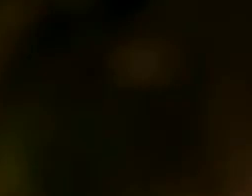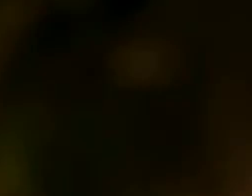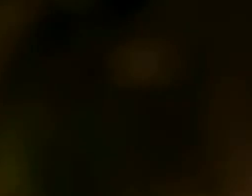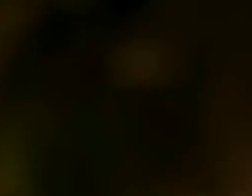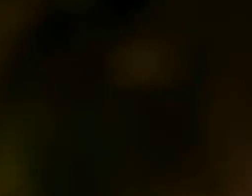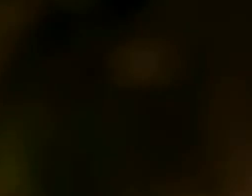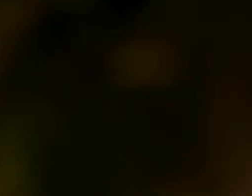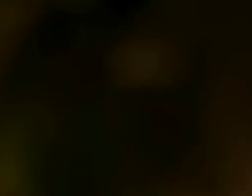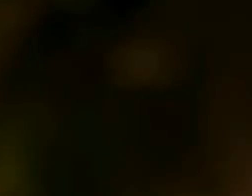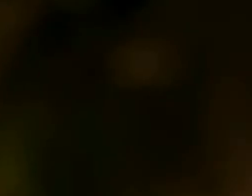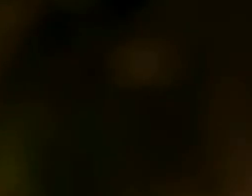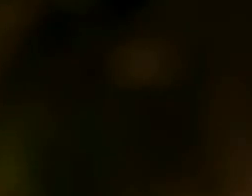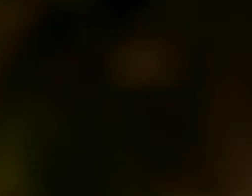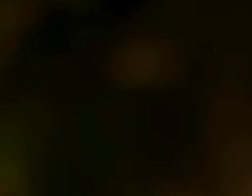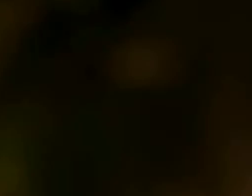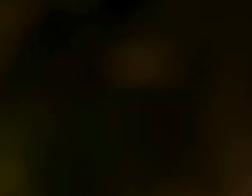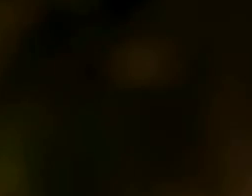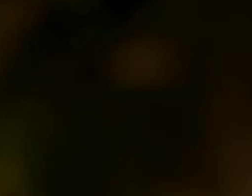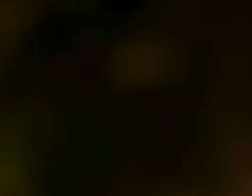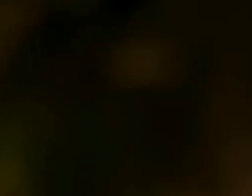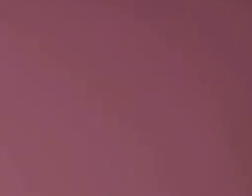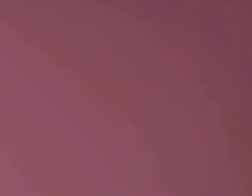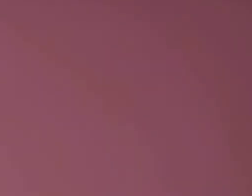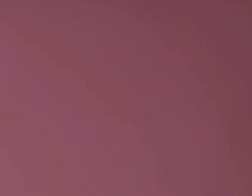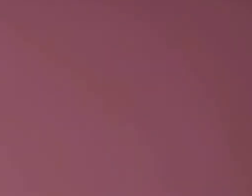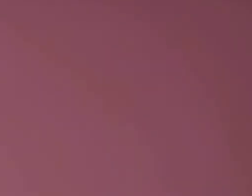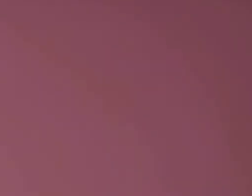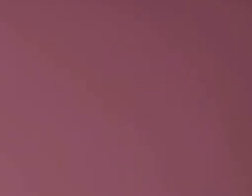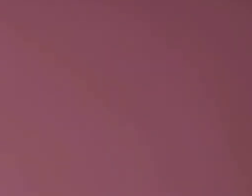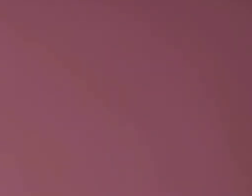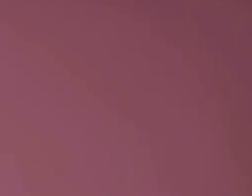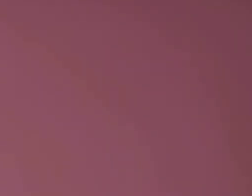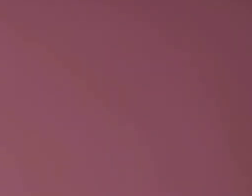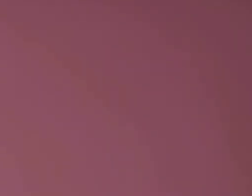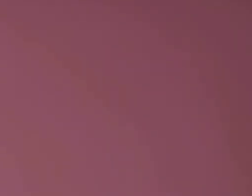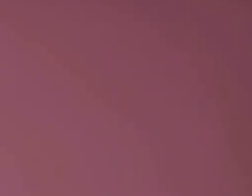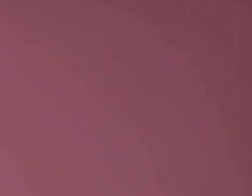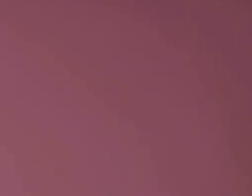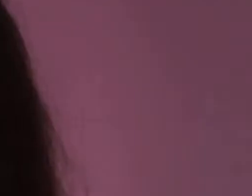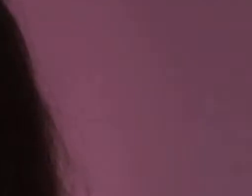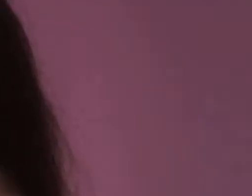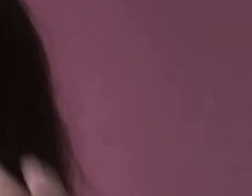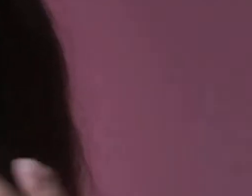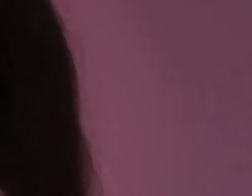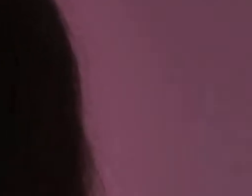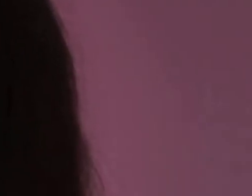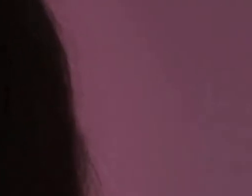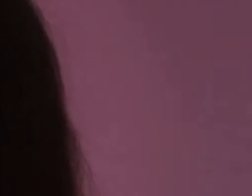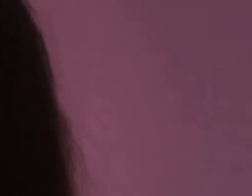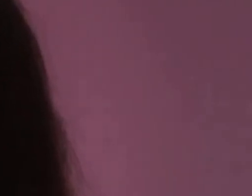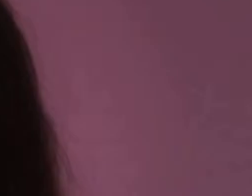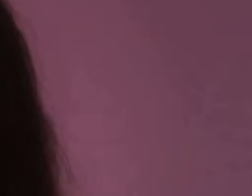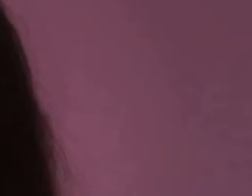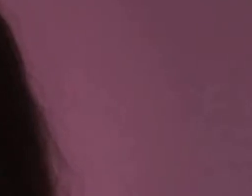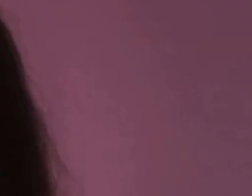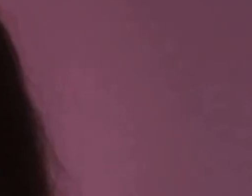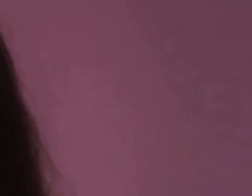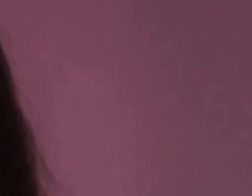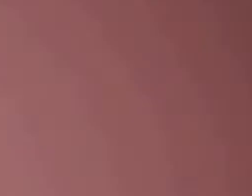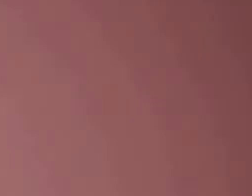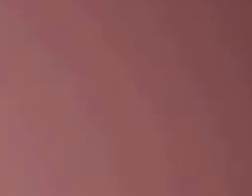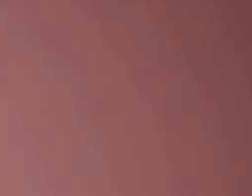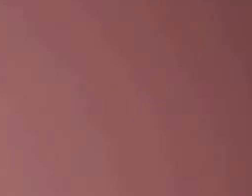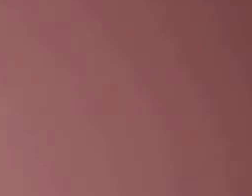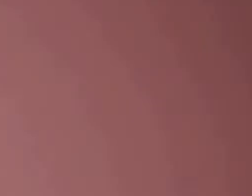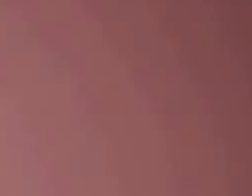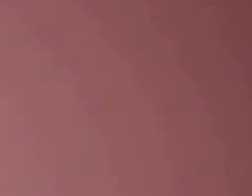I'd never heard of the term neurodivergence. Neurodivergence is still something I'm getting used to despite being a person who is neurodivergent. It's